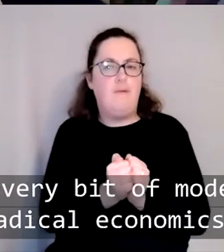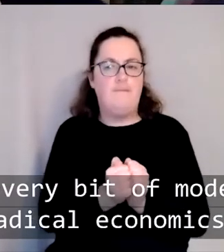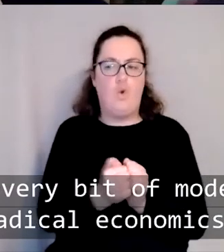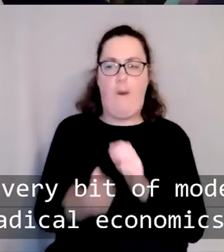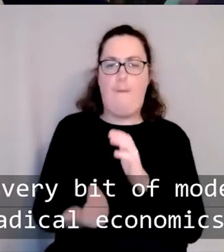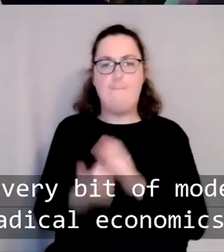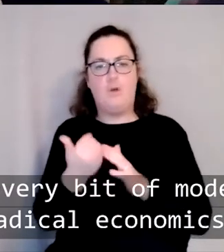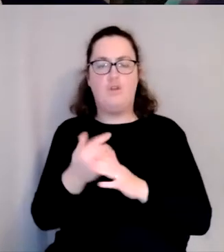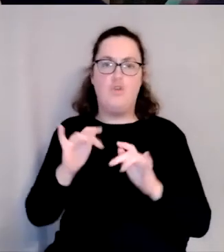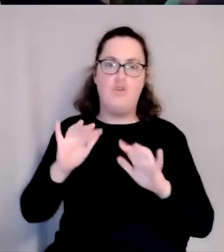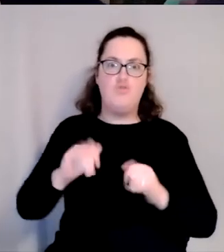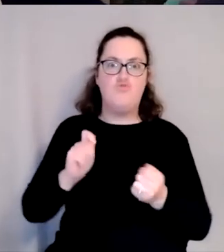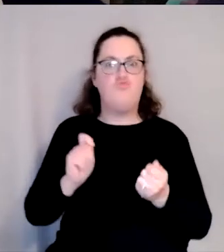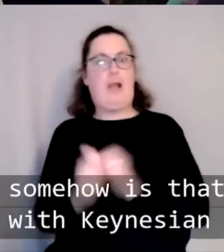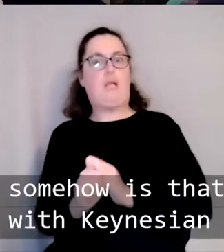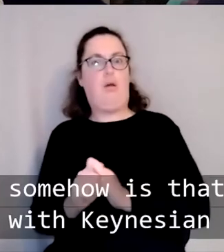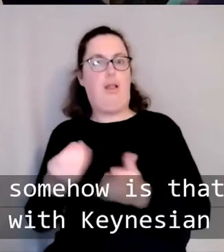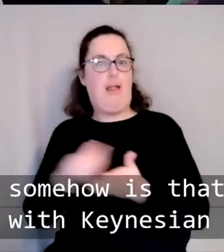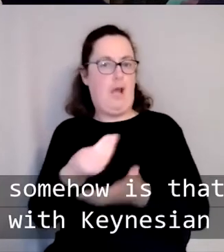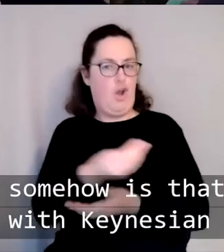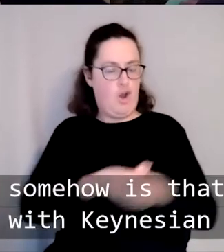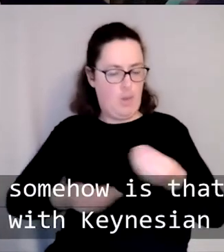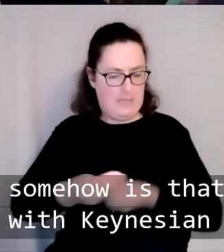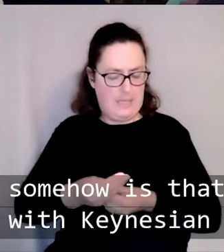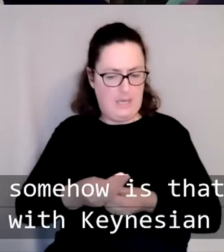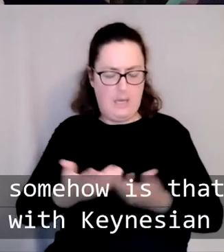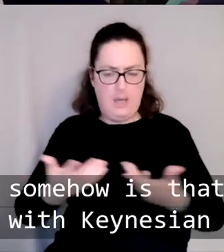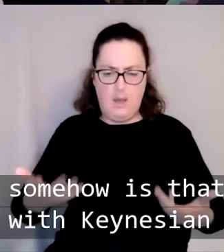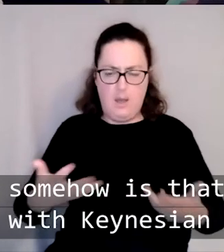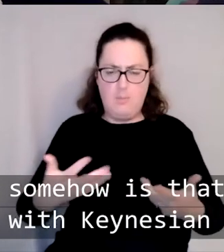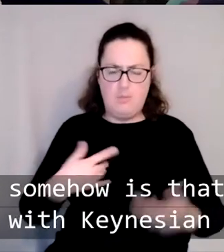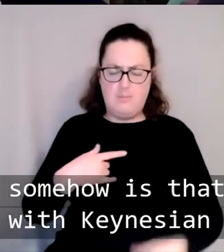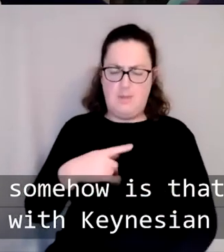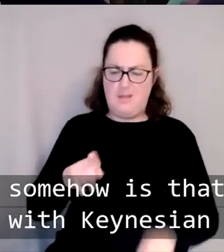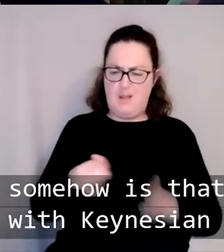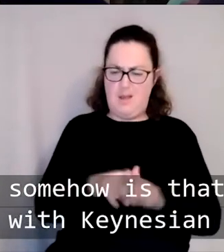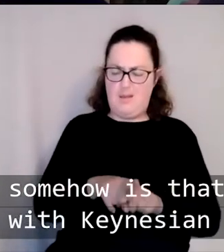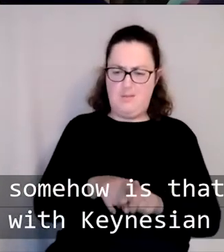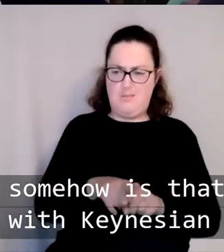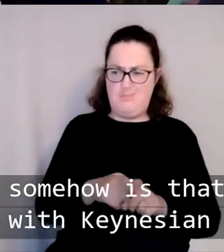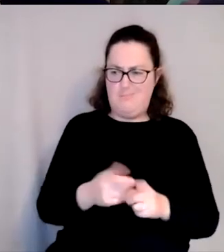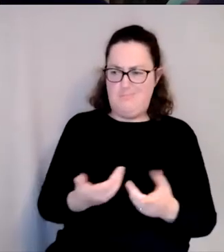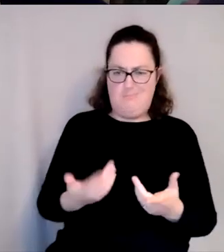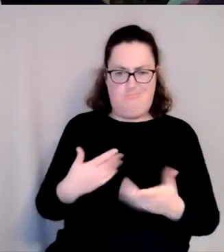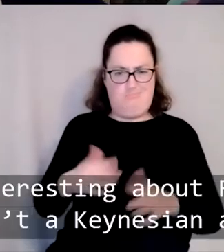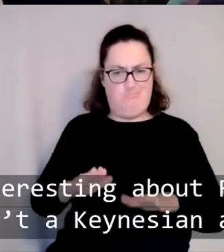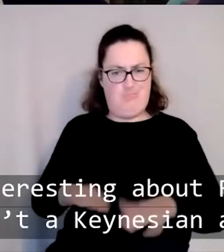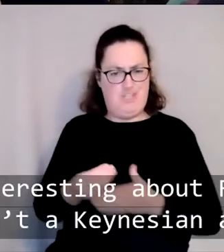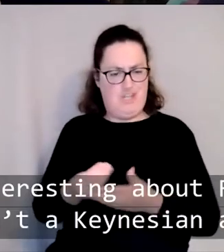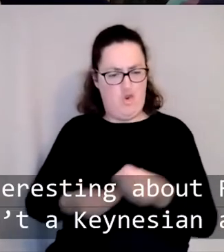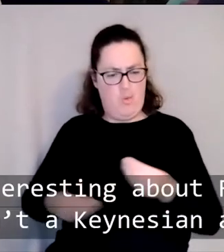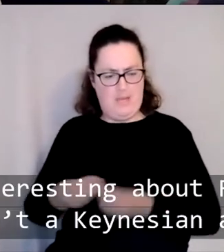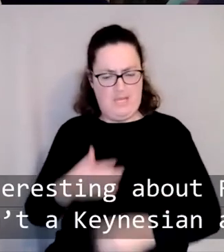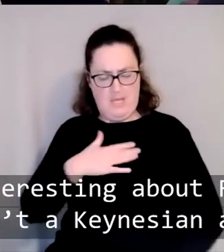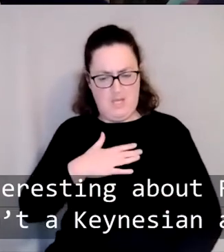modern radical economics. And the idea somehow is that this is synonymous with Keynesian economics.